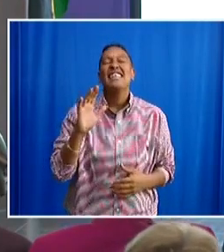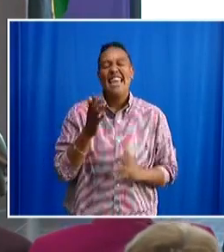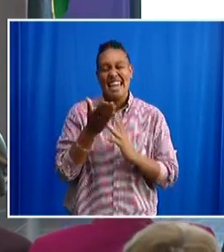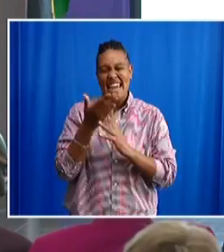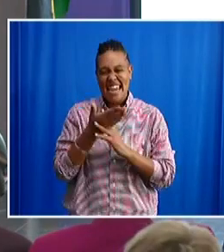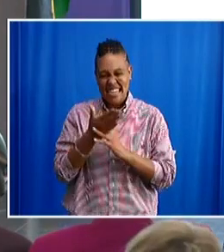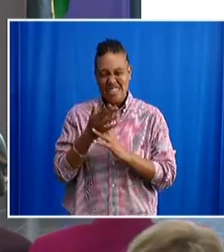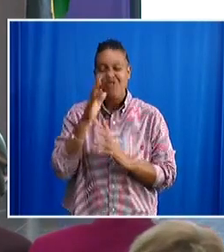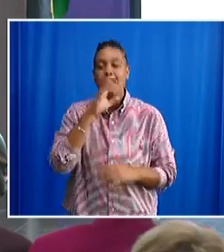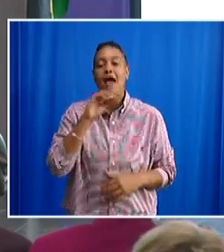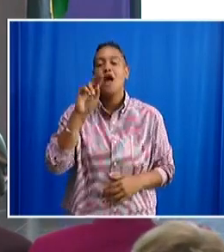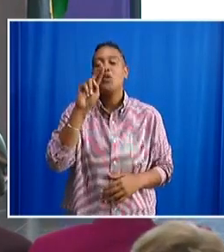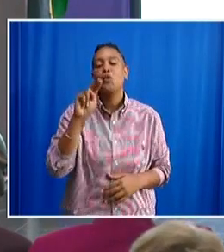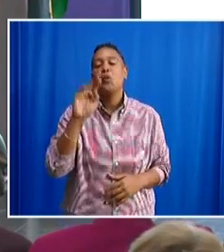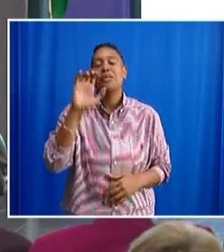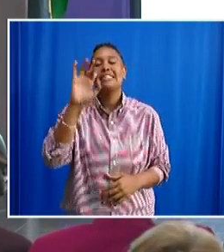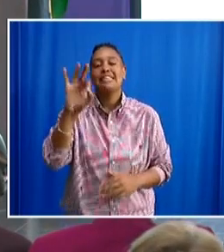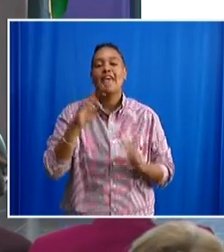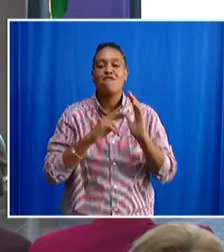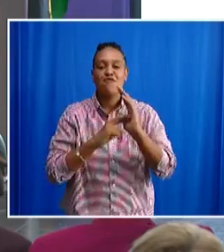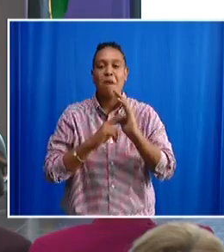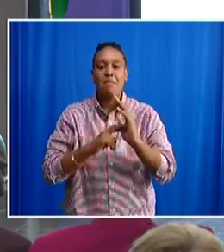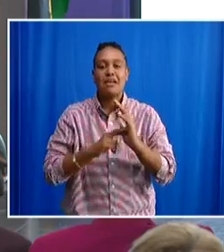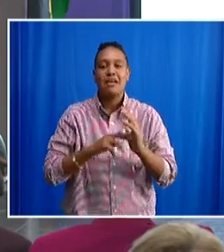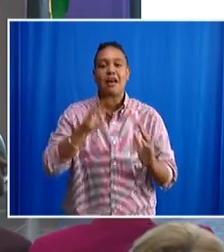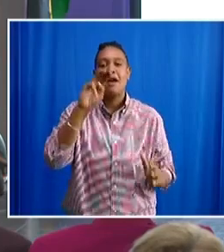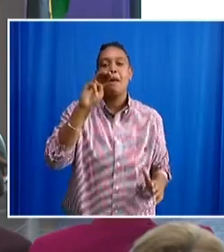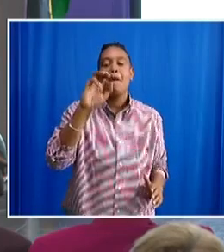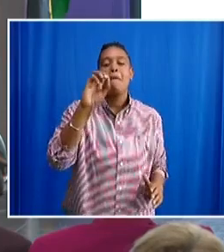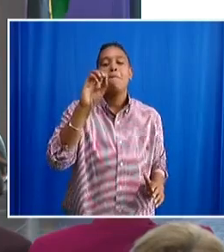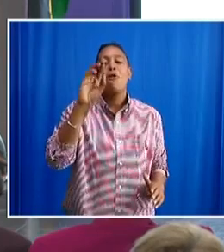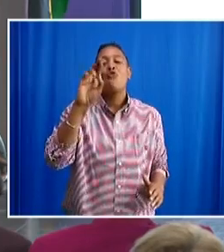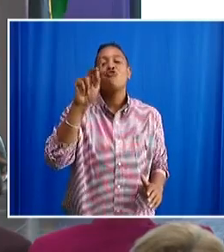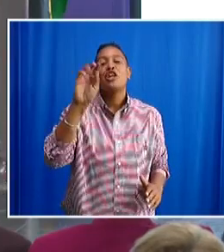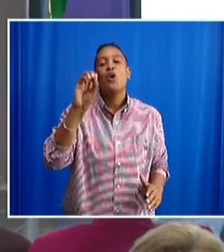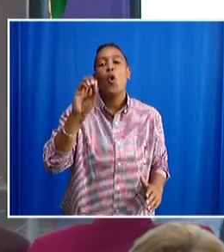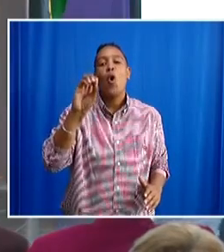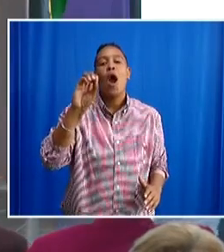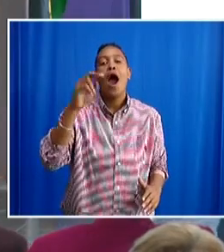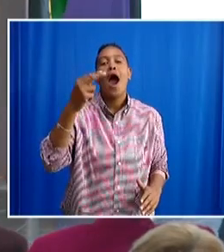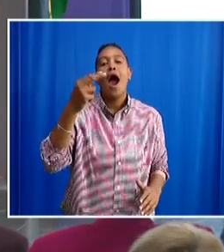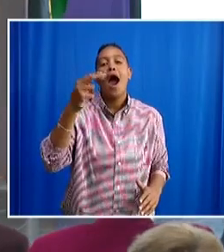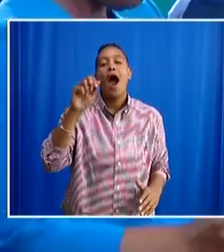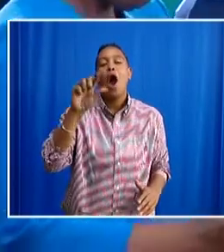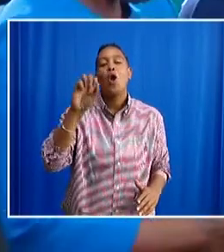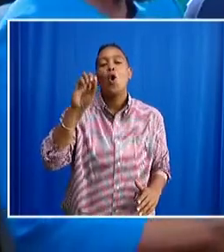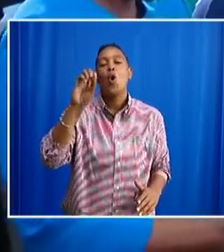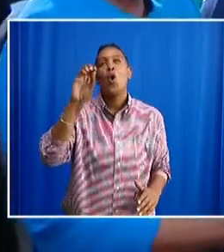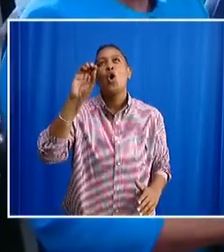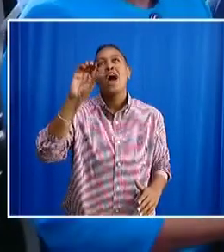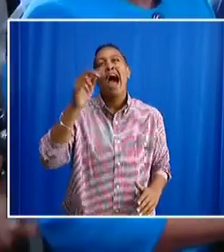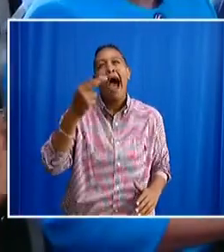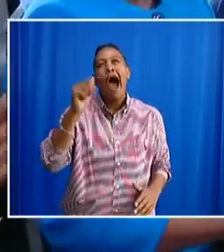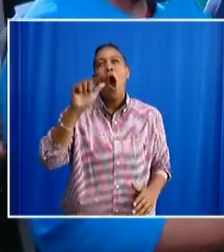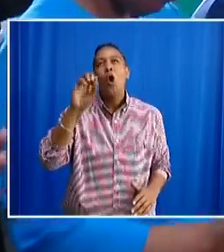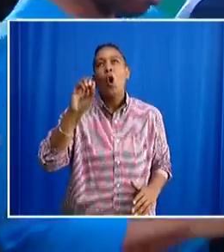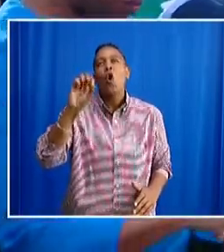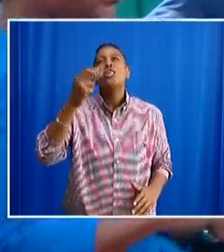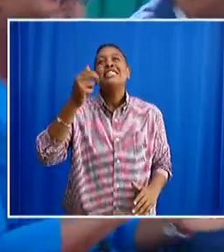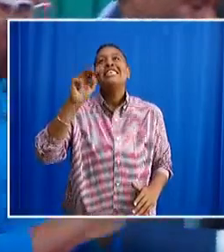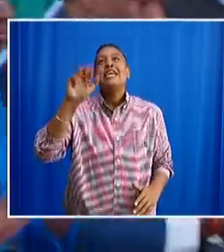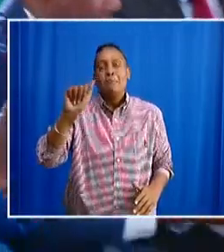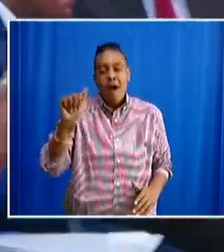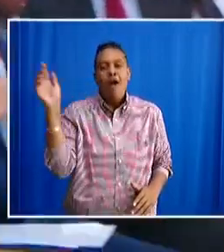and UNICEF representative, Ms. Mariko Kagoshima, bringing remarks now. Please welcome,